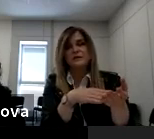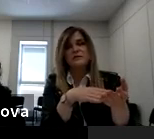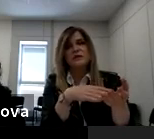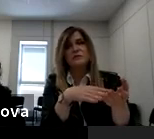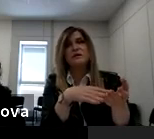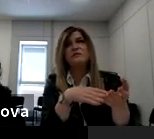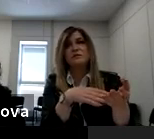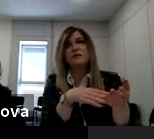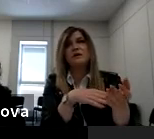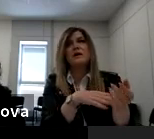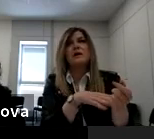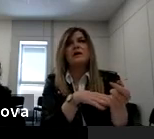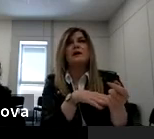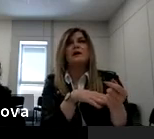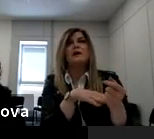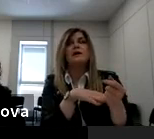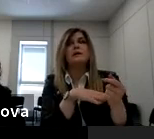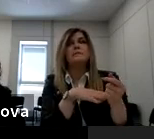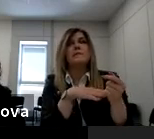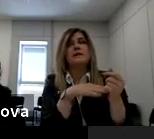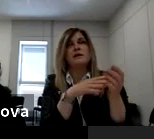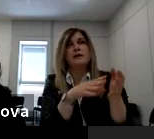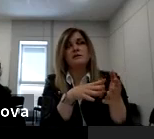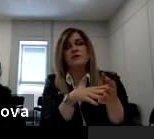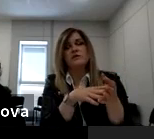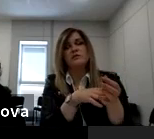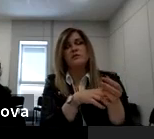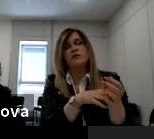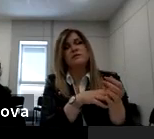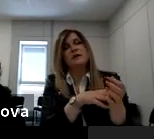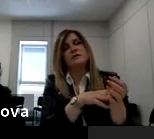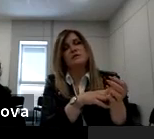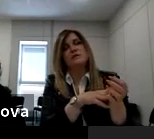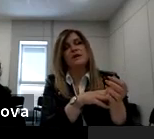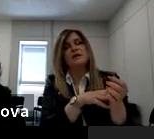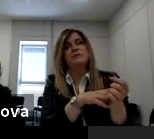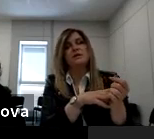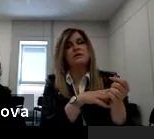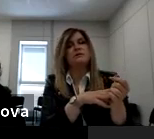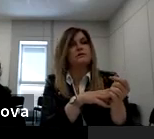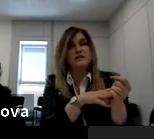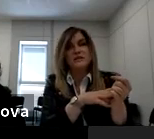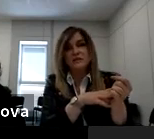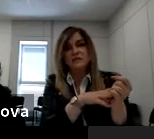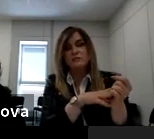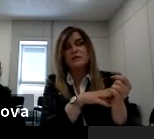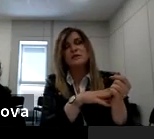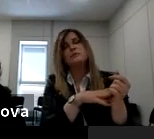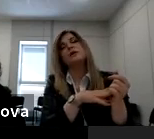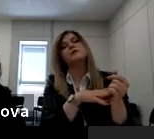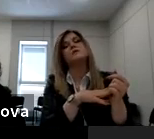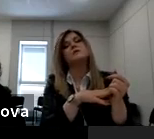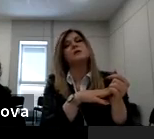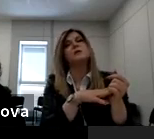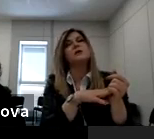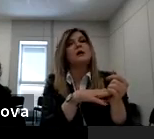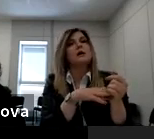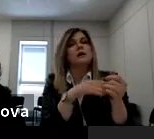lighting effects will be even. The length of the product, the maximum can be 14 meter,